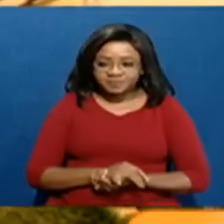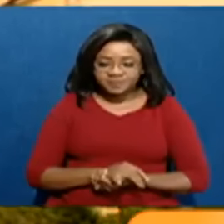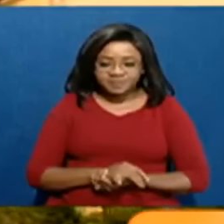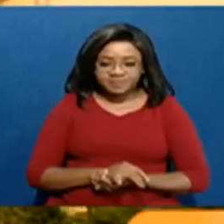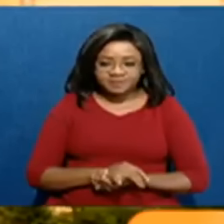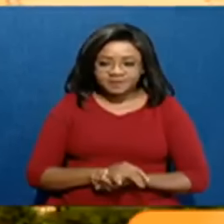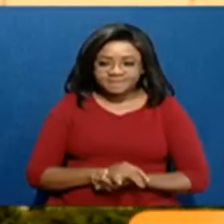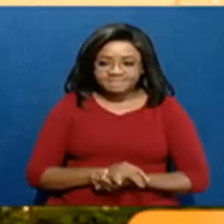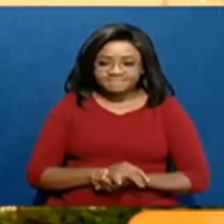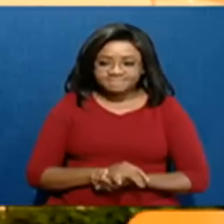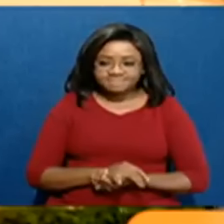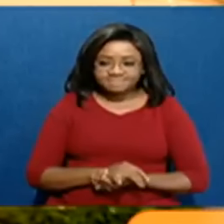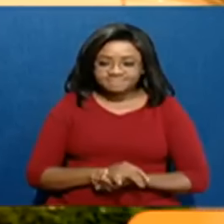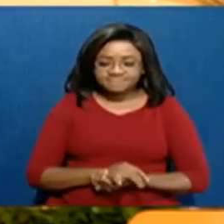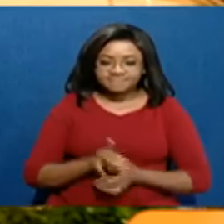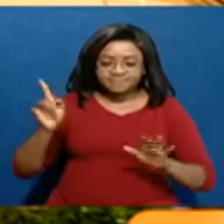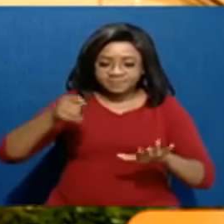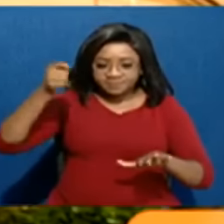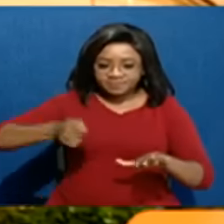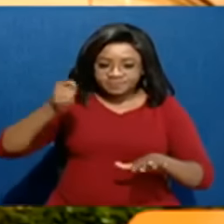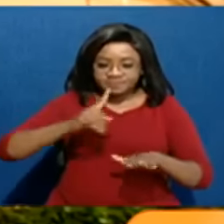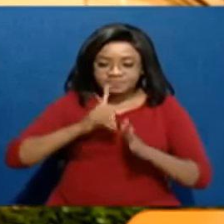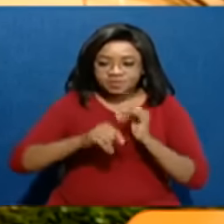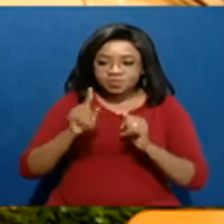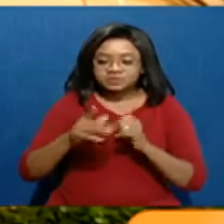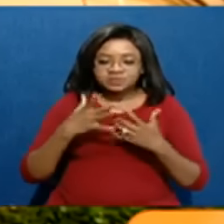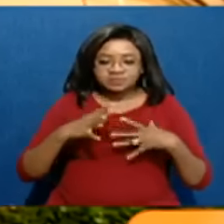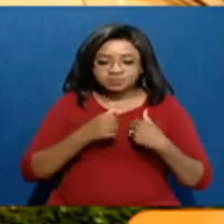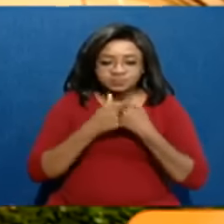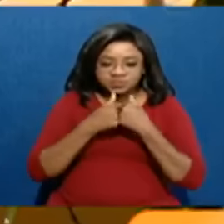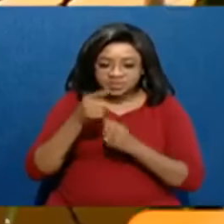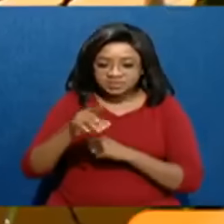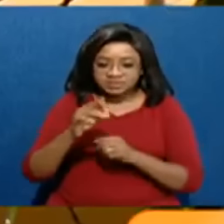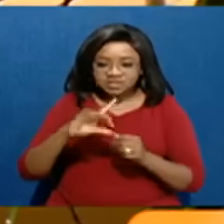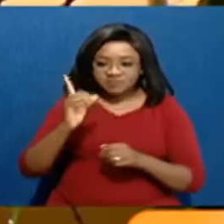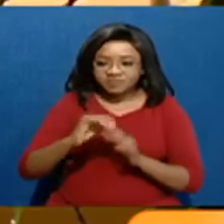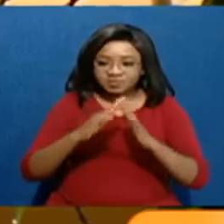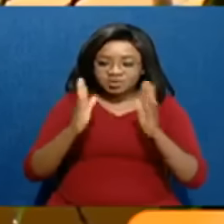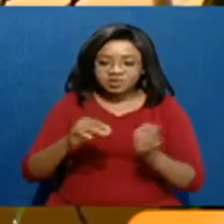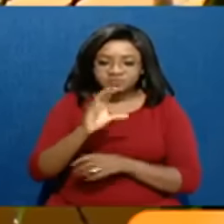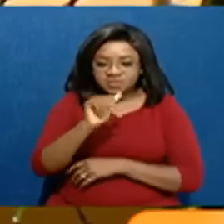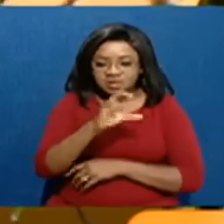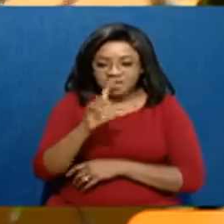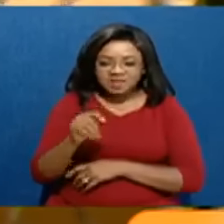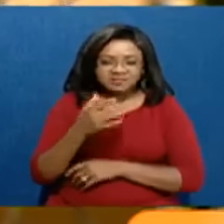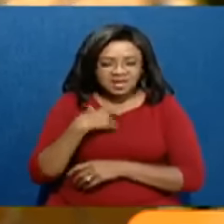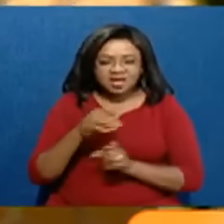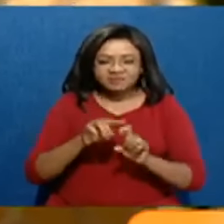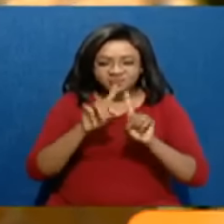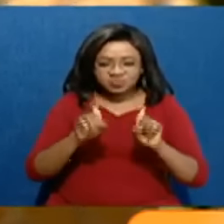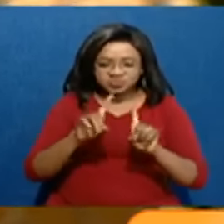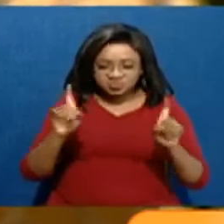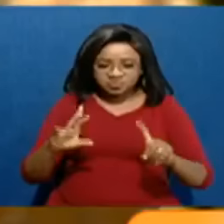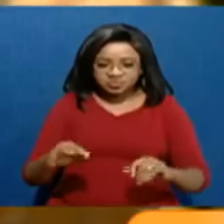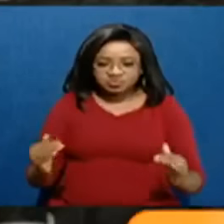Justice Chacha Mwita ruled that the petition challenging the Affordable Housing Act raises fundamental questions and